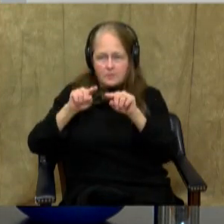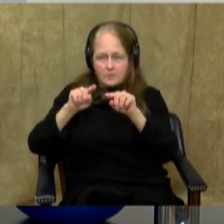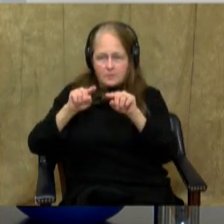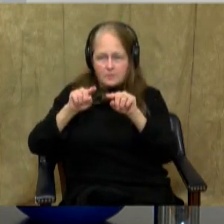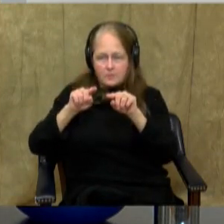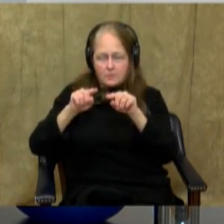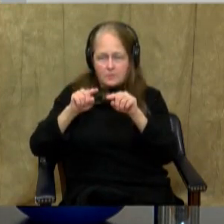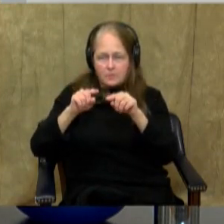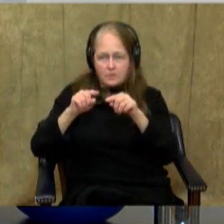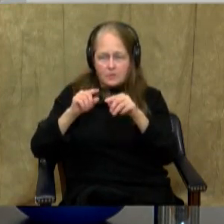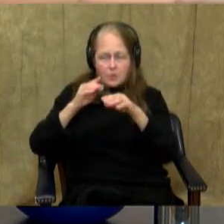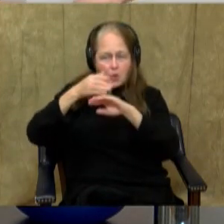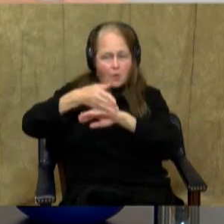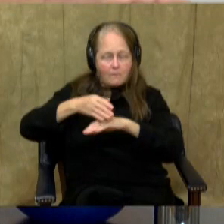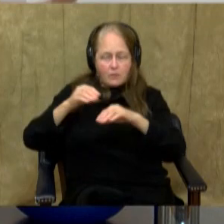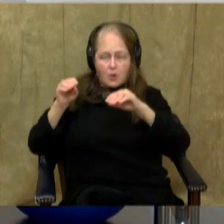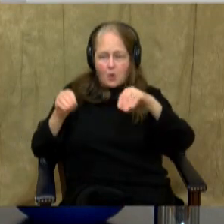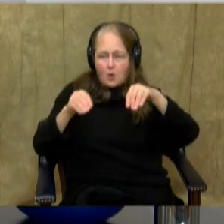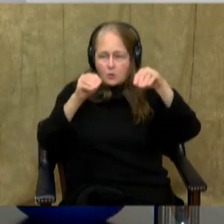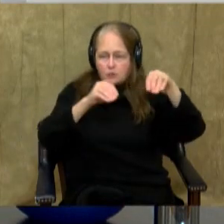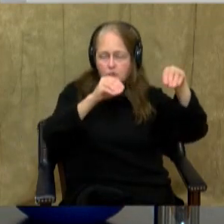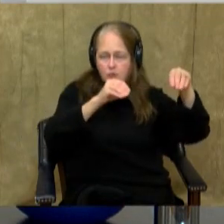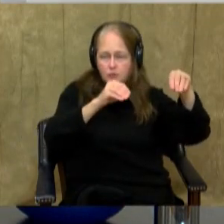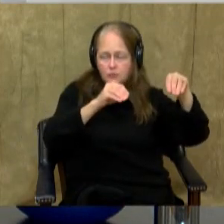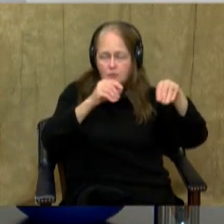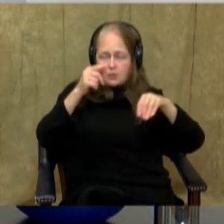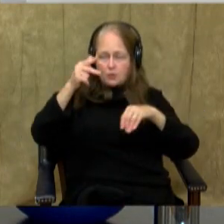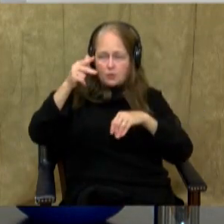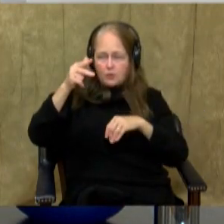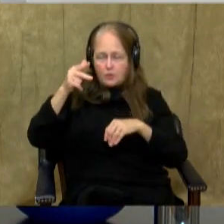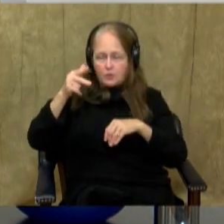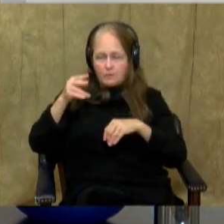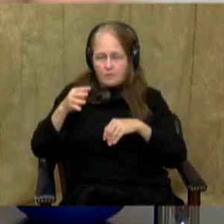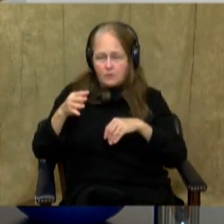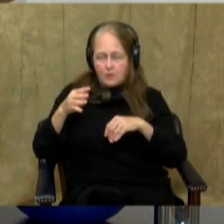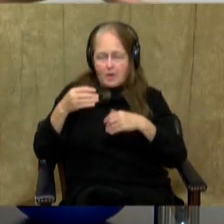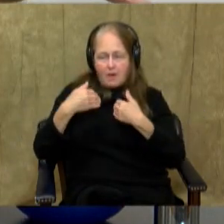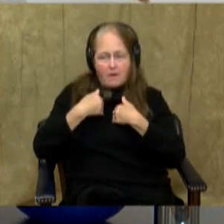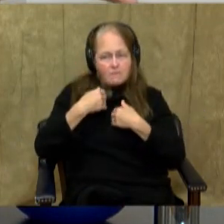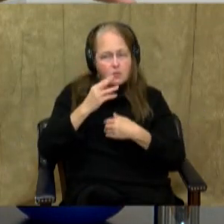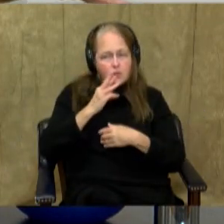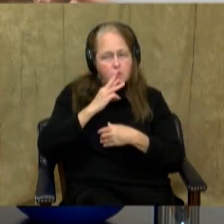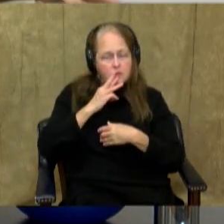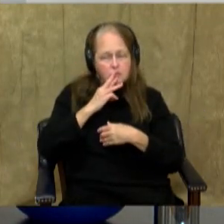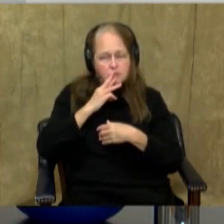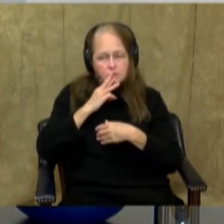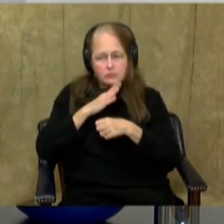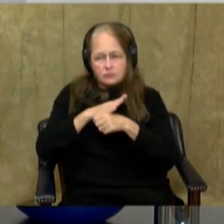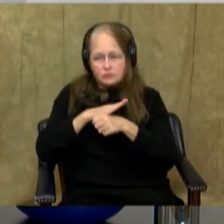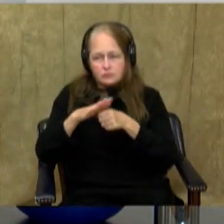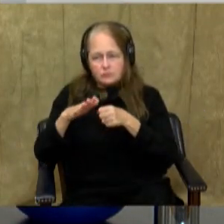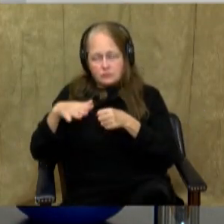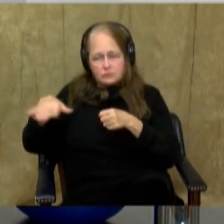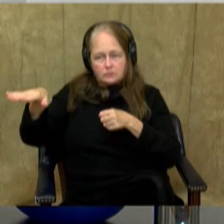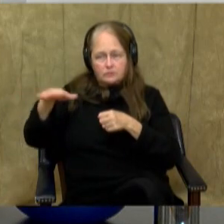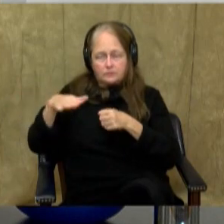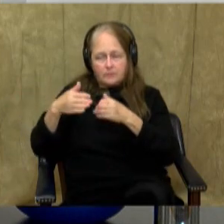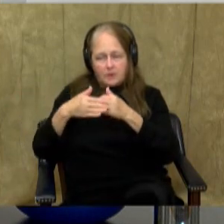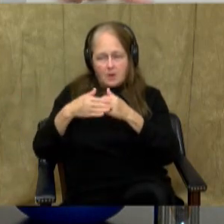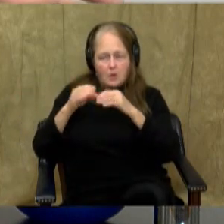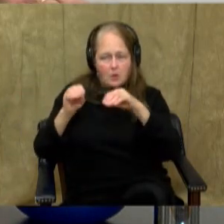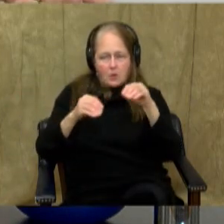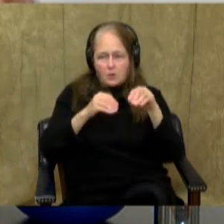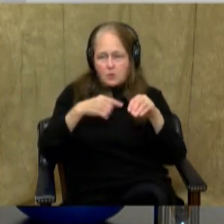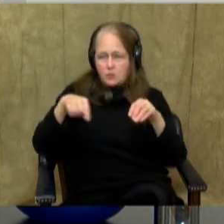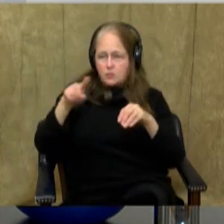happen over the ocean. 3/4 of the Earth's surface is covered in water, so oftentimes solar eclipses happen over the ocean, and so no